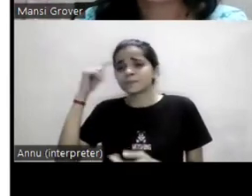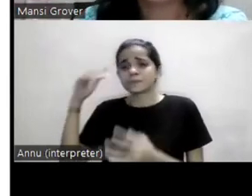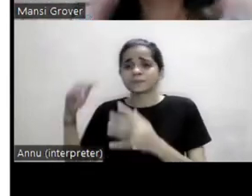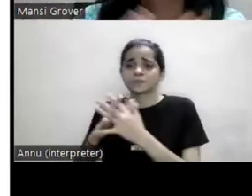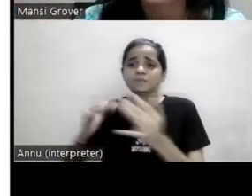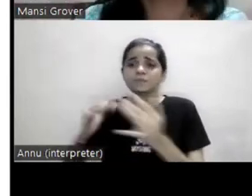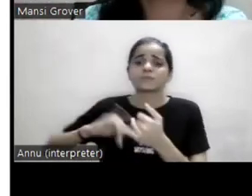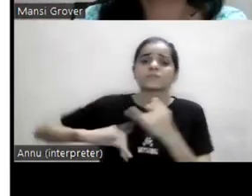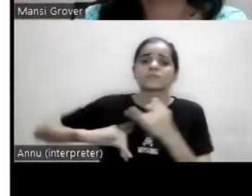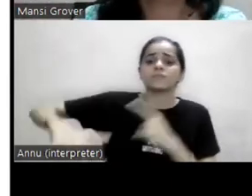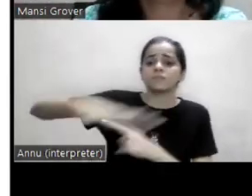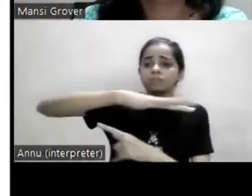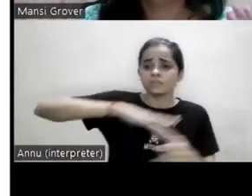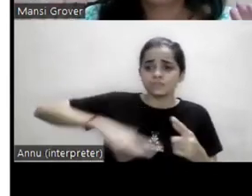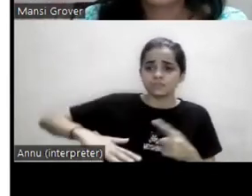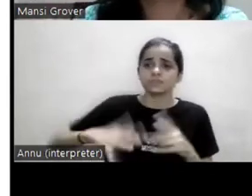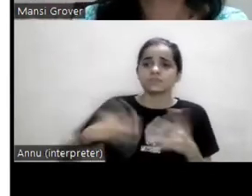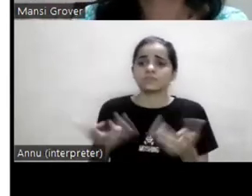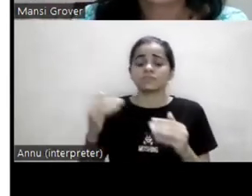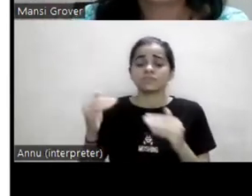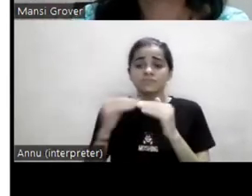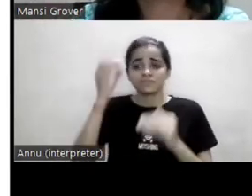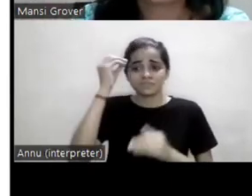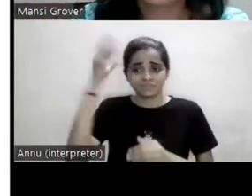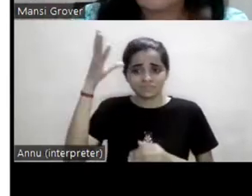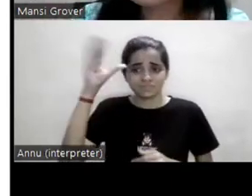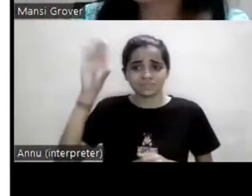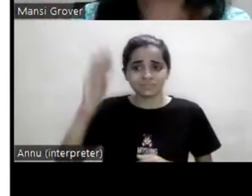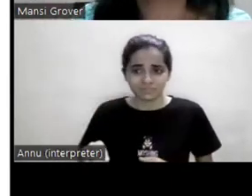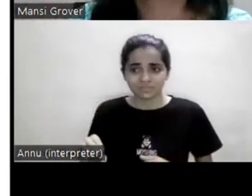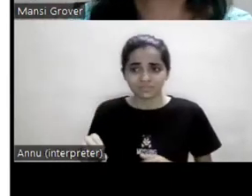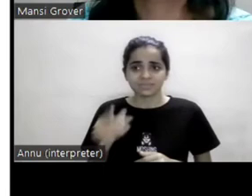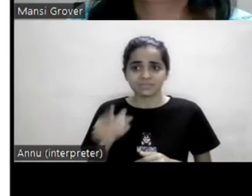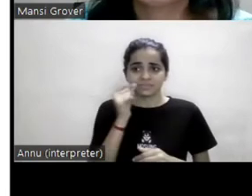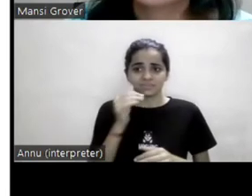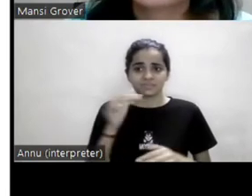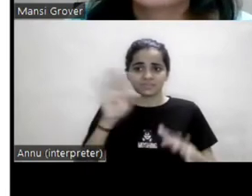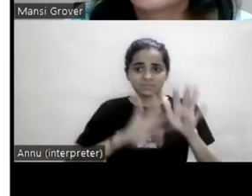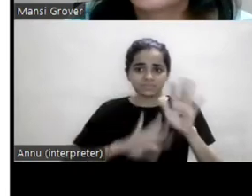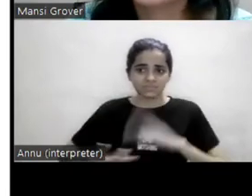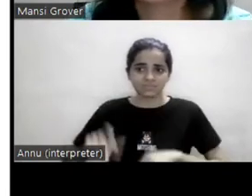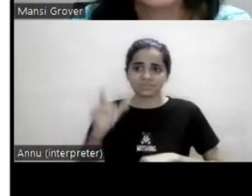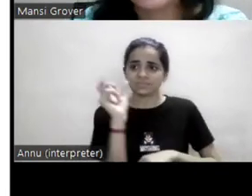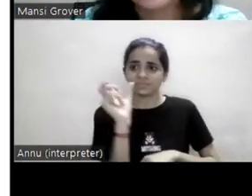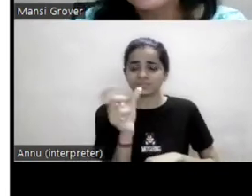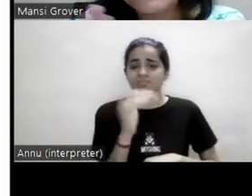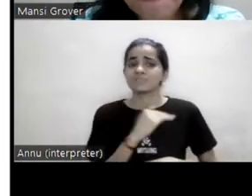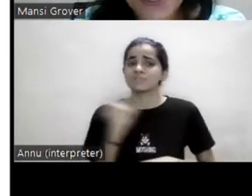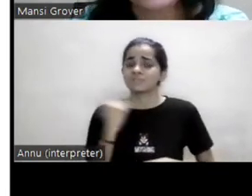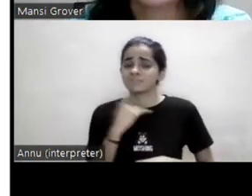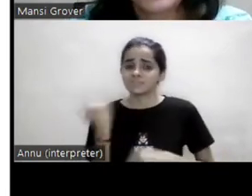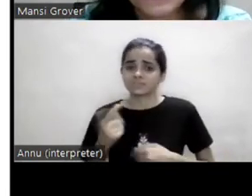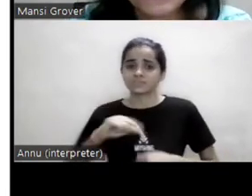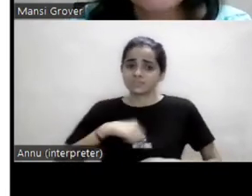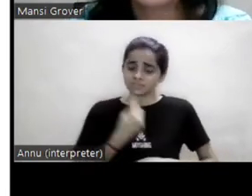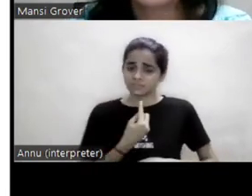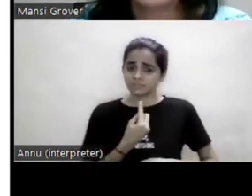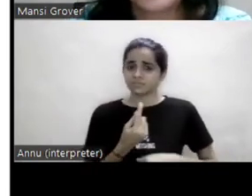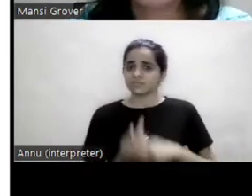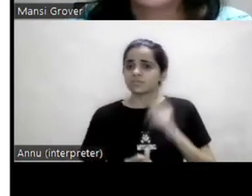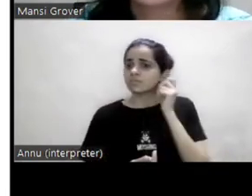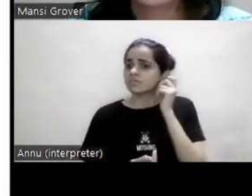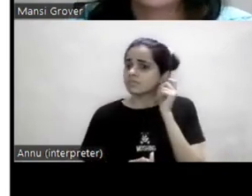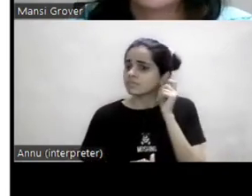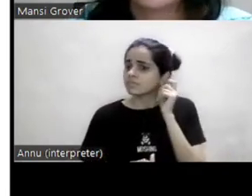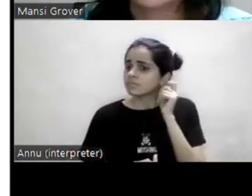setup being sanitized. Where has that character gone? That character has committed suicide. So there is no space given to